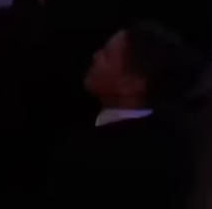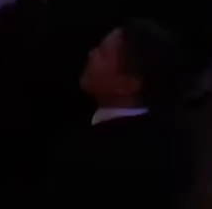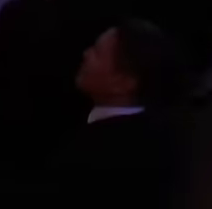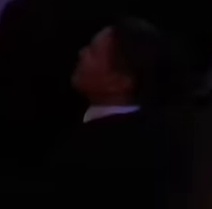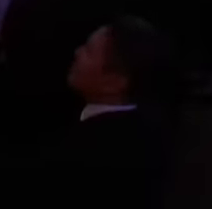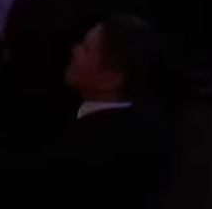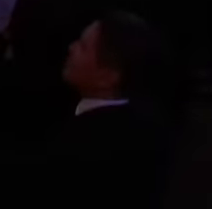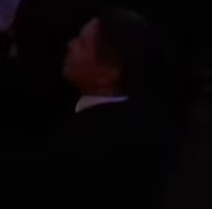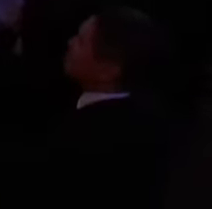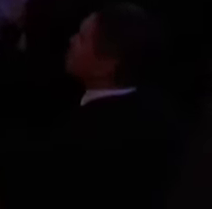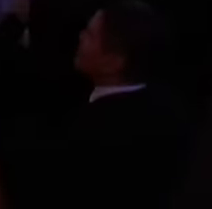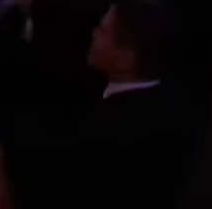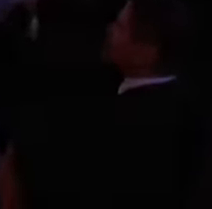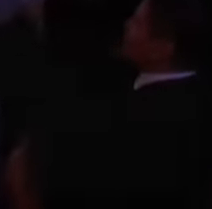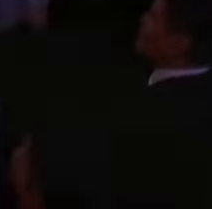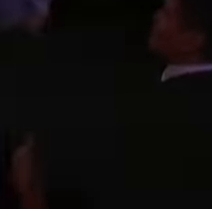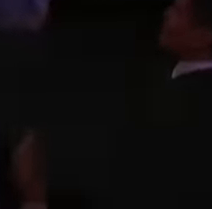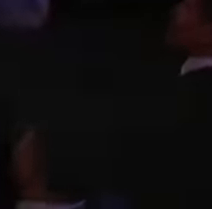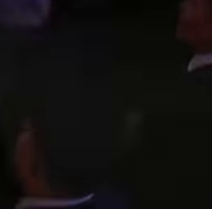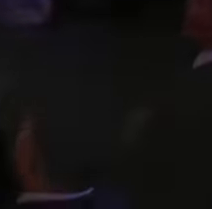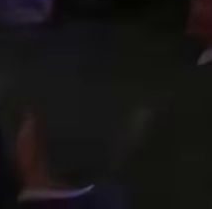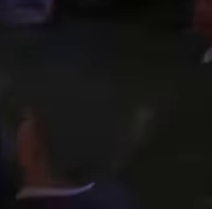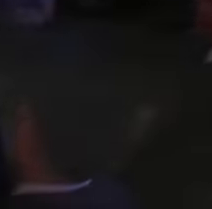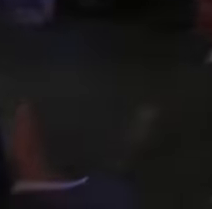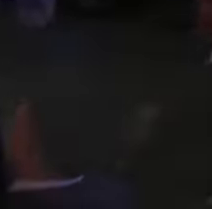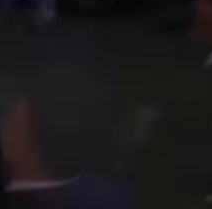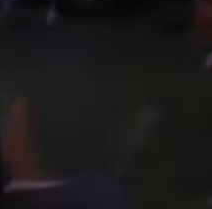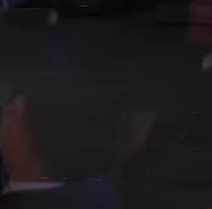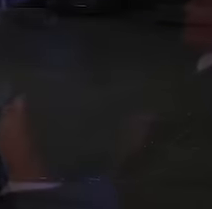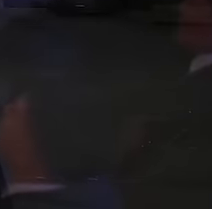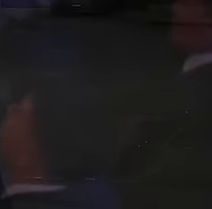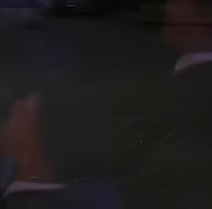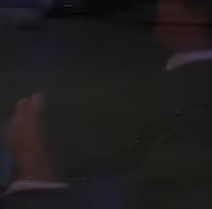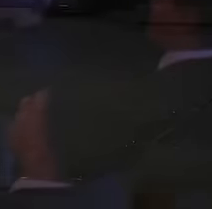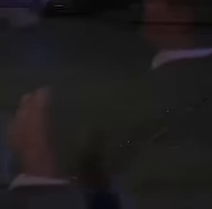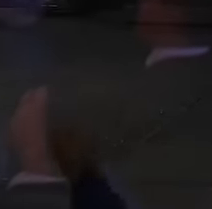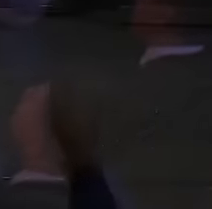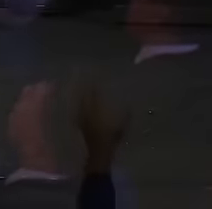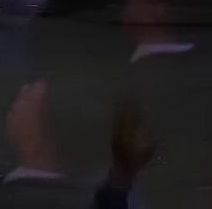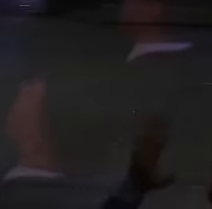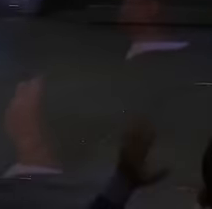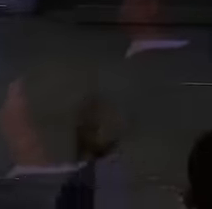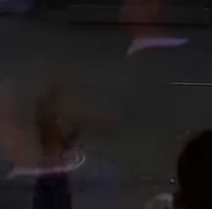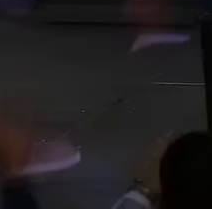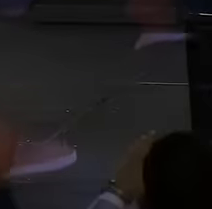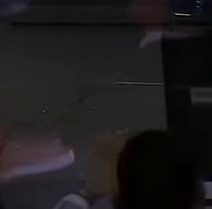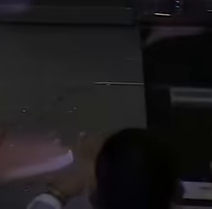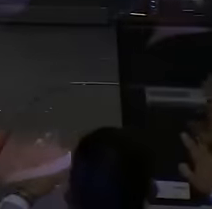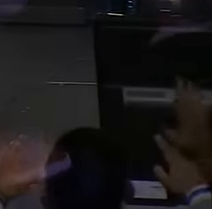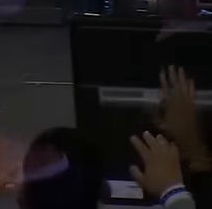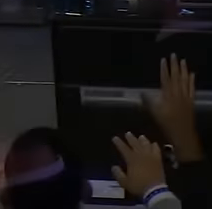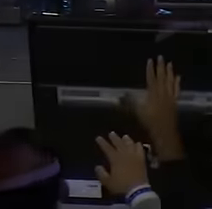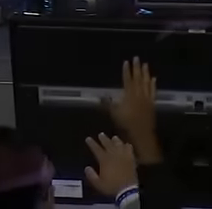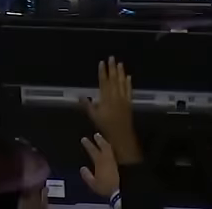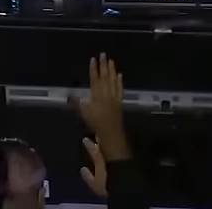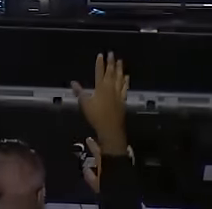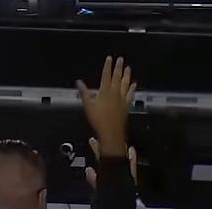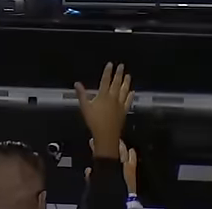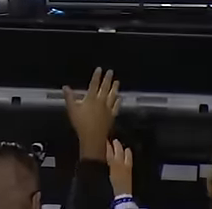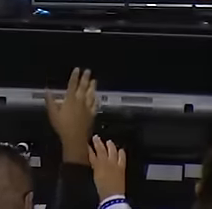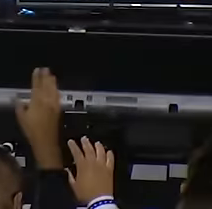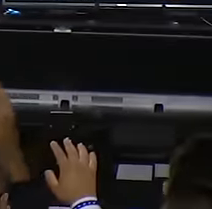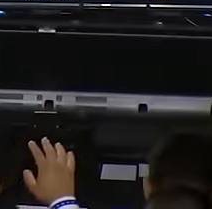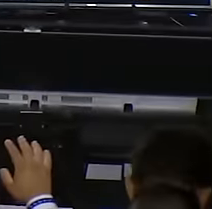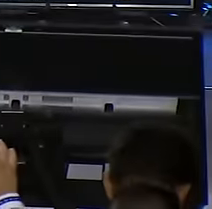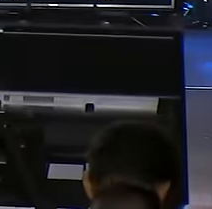Oh, thank You, Jesus. Thank You, Jesus. Thank You for Your word,